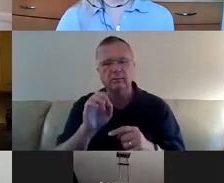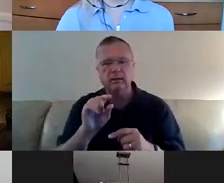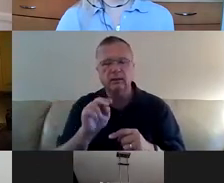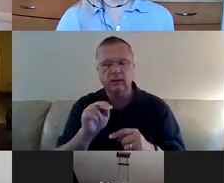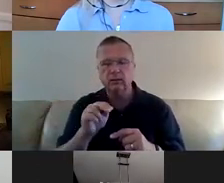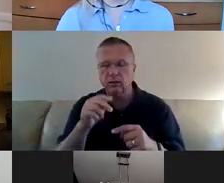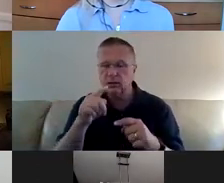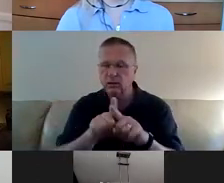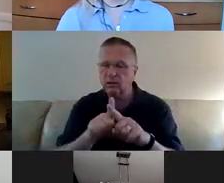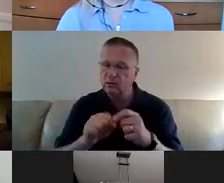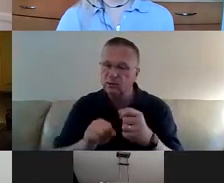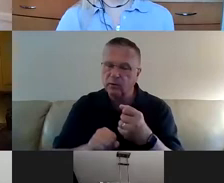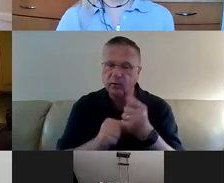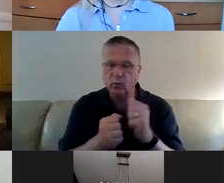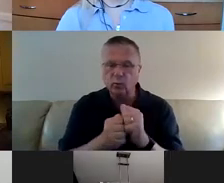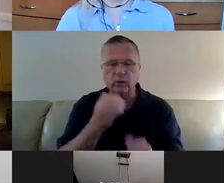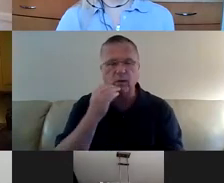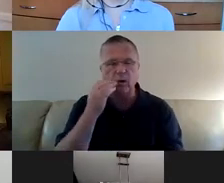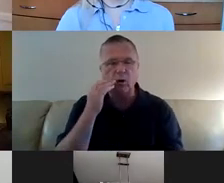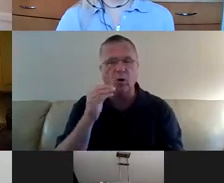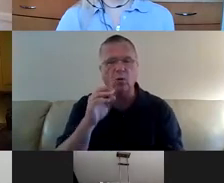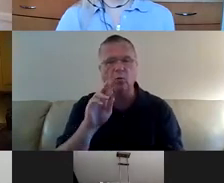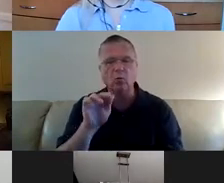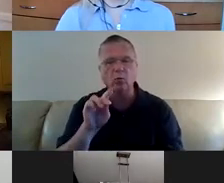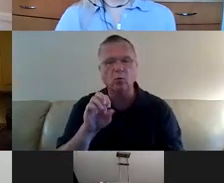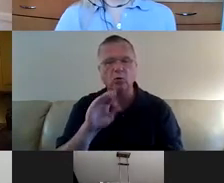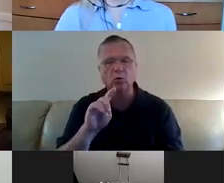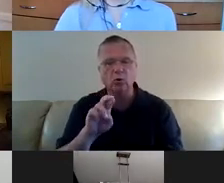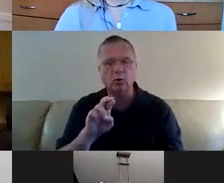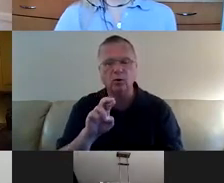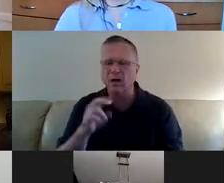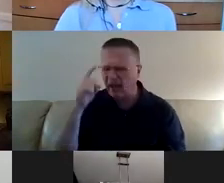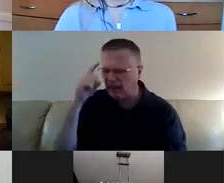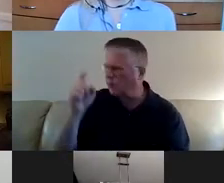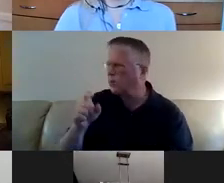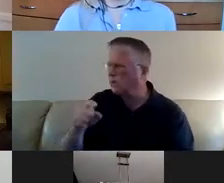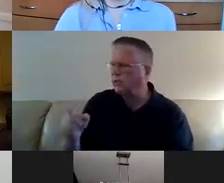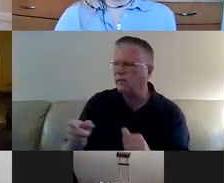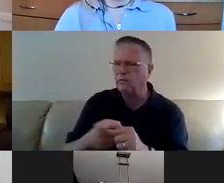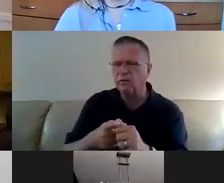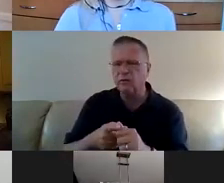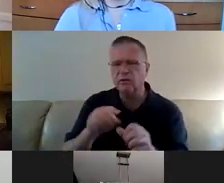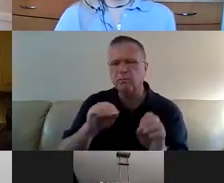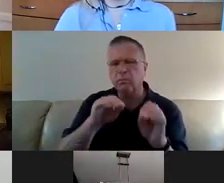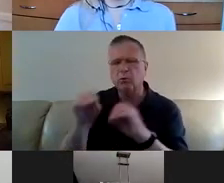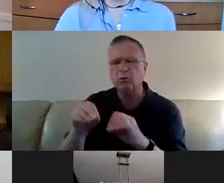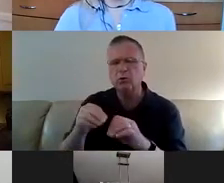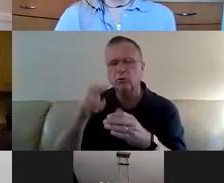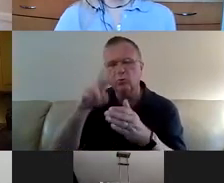Charter. Well, I think for the first one, we need a motion to read, receive, and file. Is there such a motion?